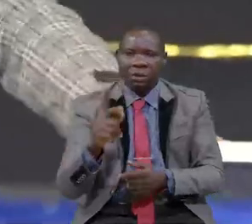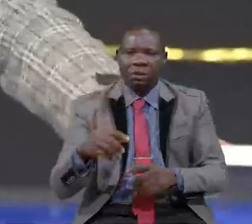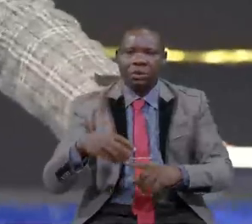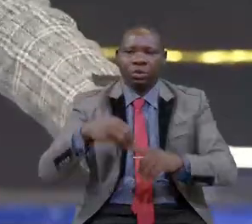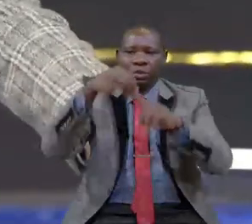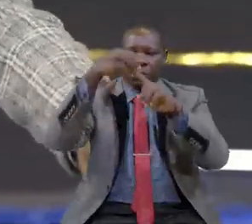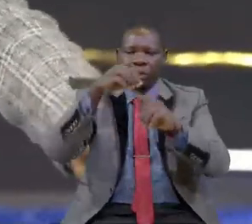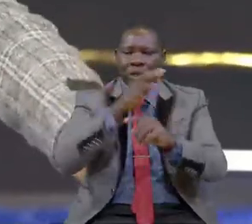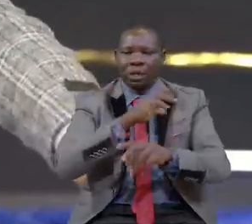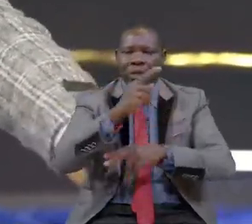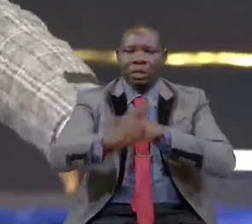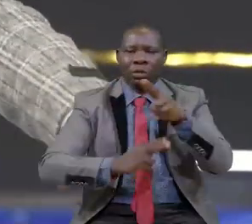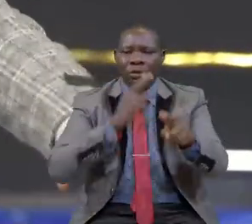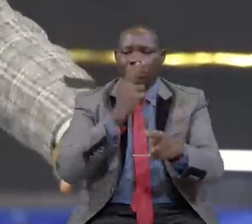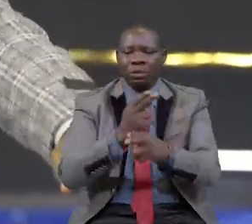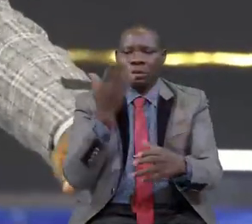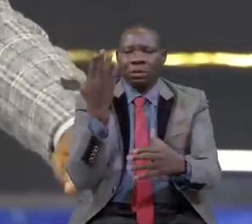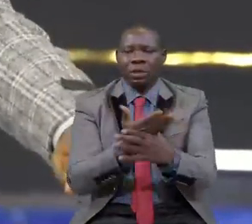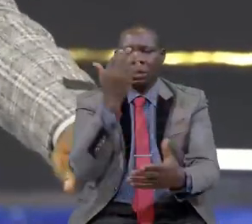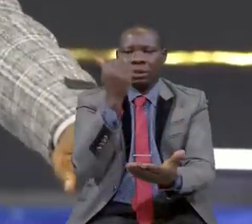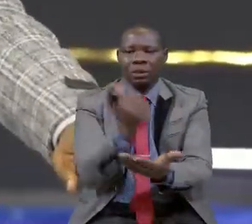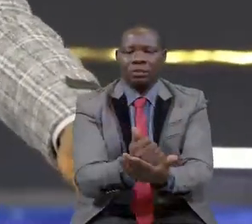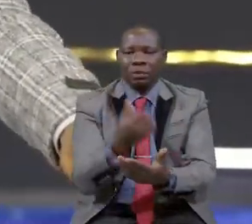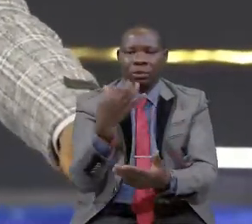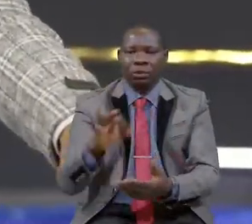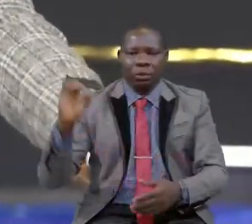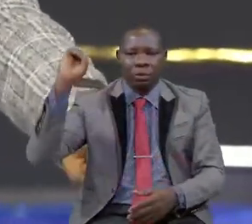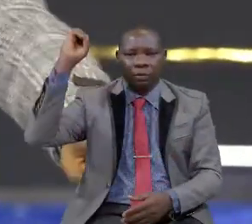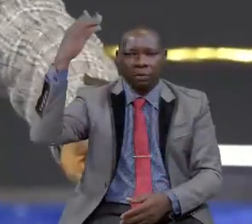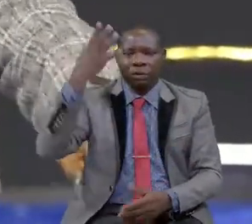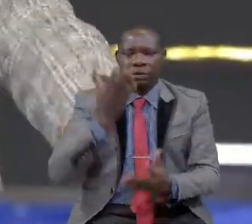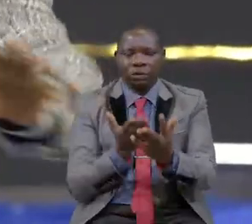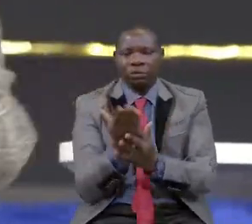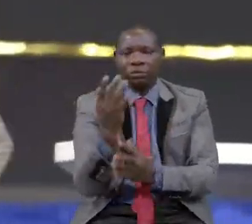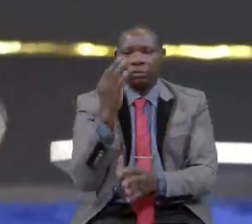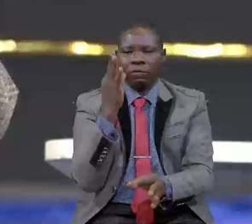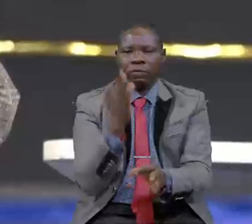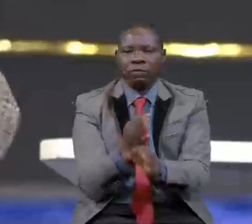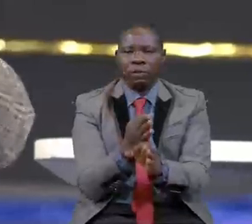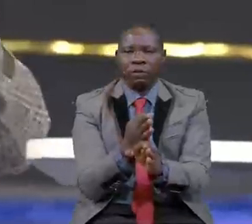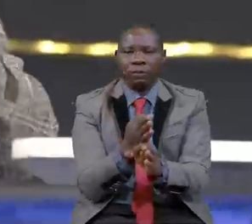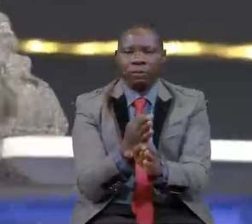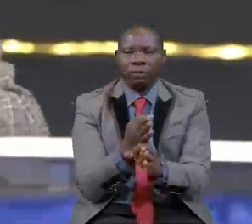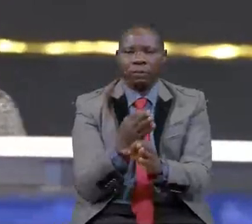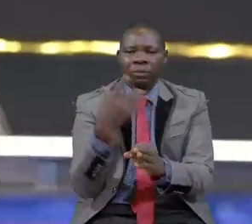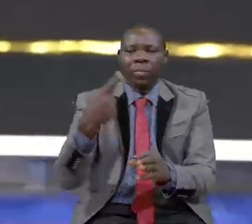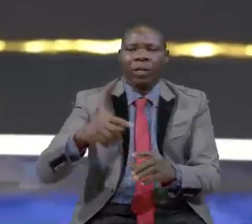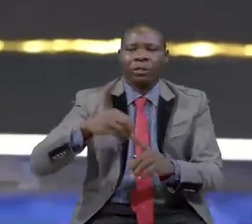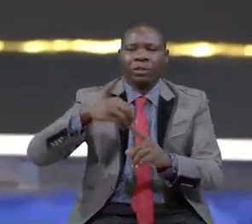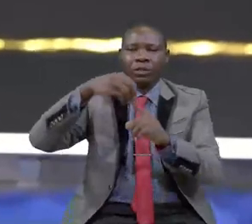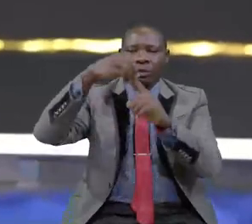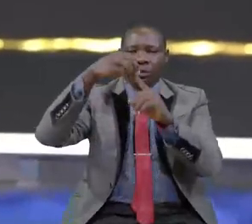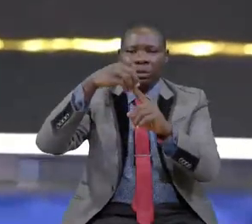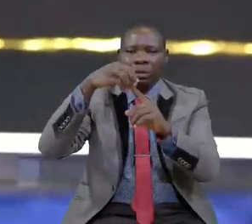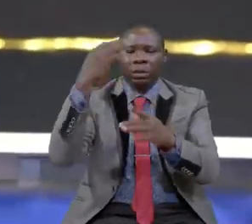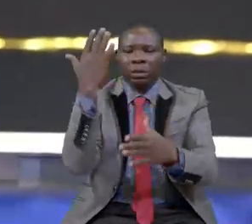universal intervention of grace through faith. The unique